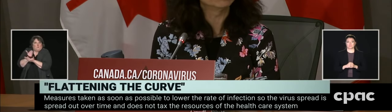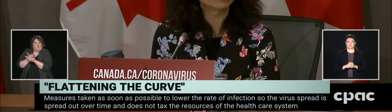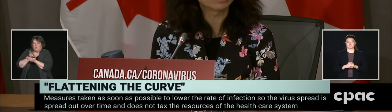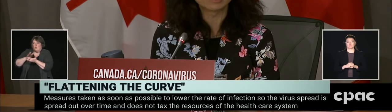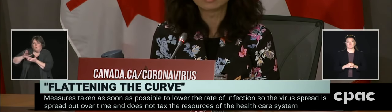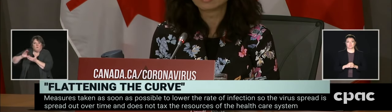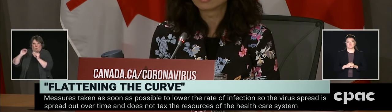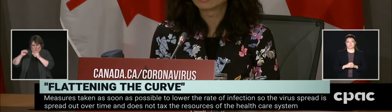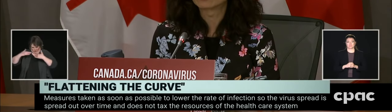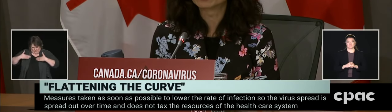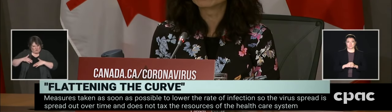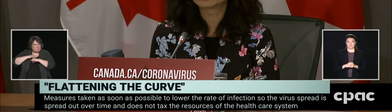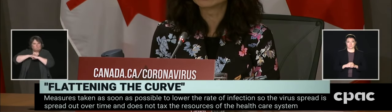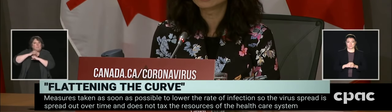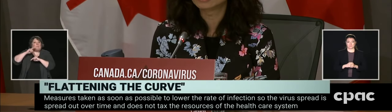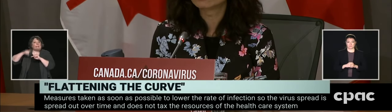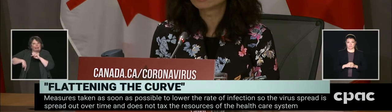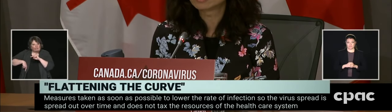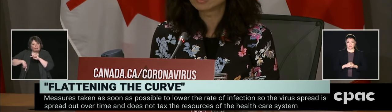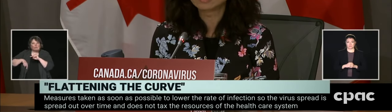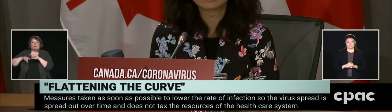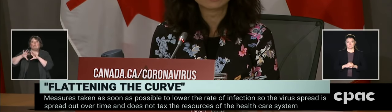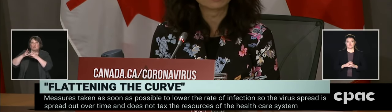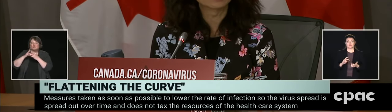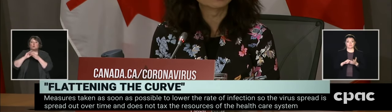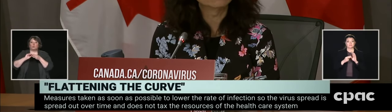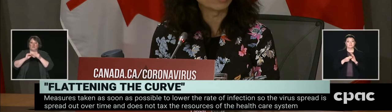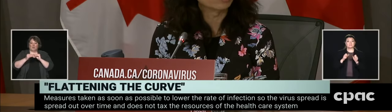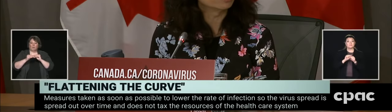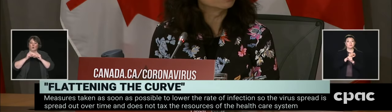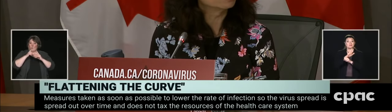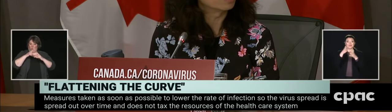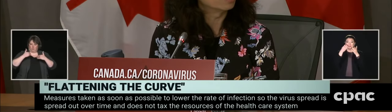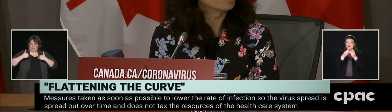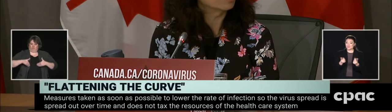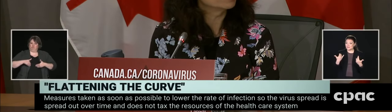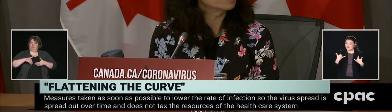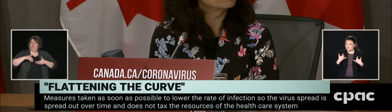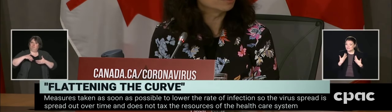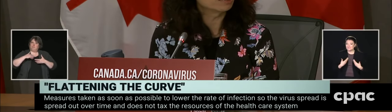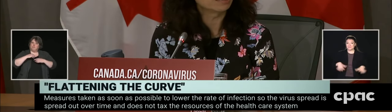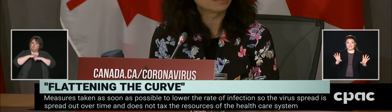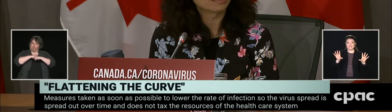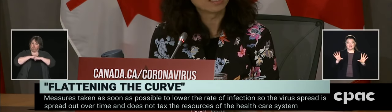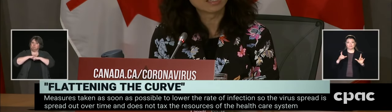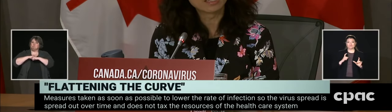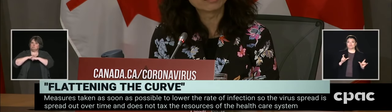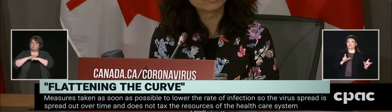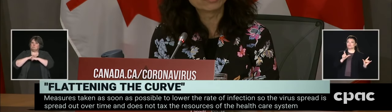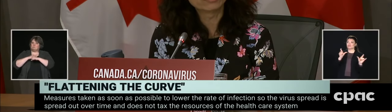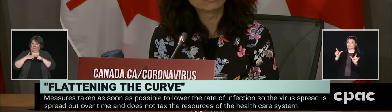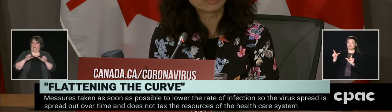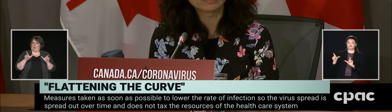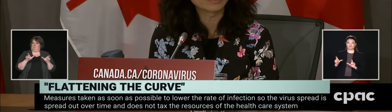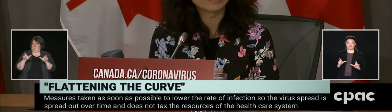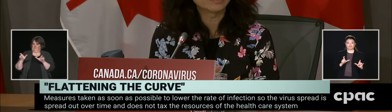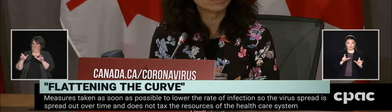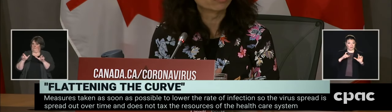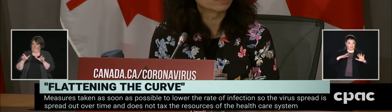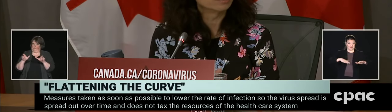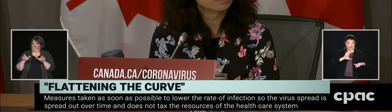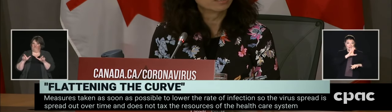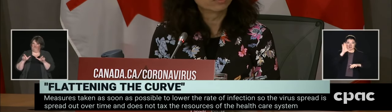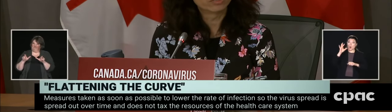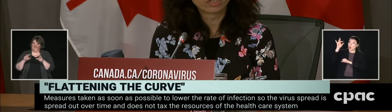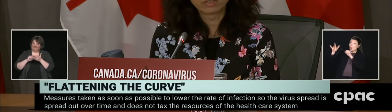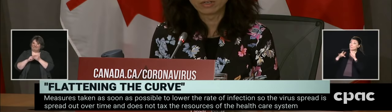of immunity, we will continue to see this virus having the ability to hit any